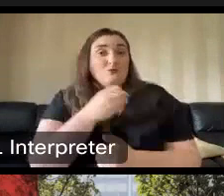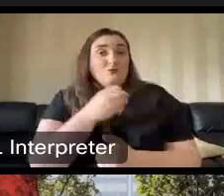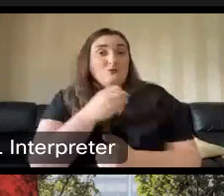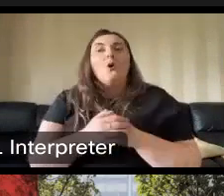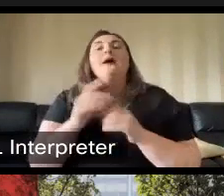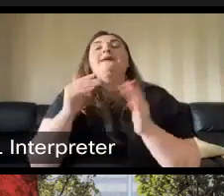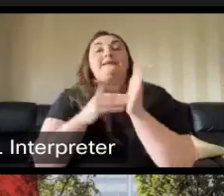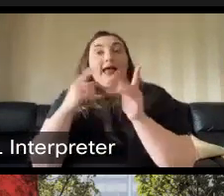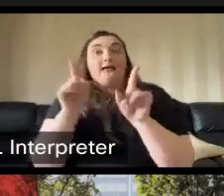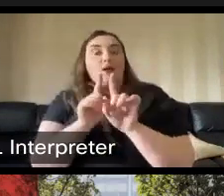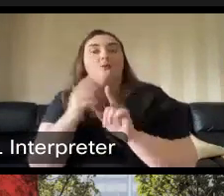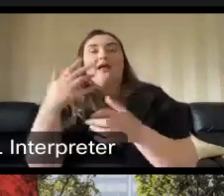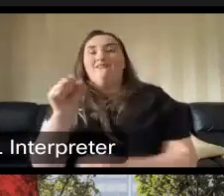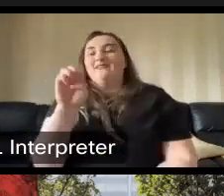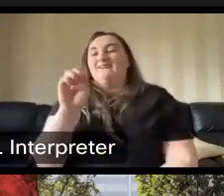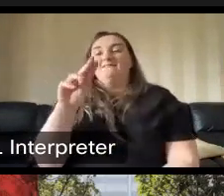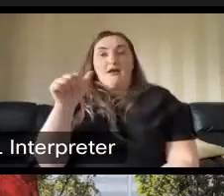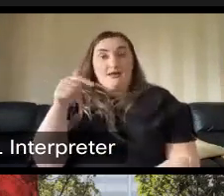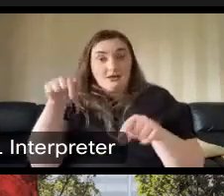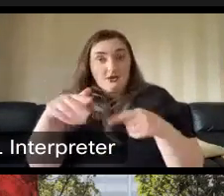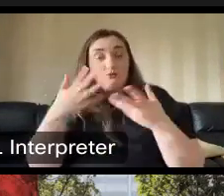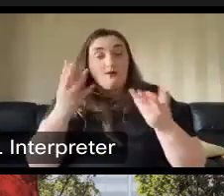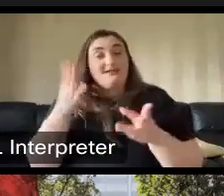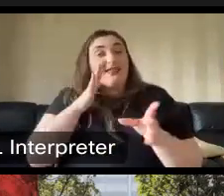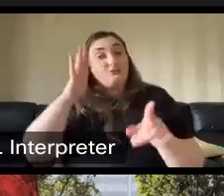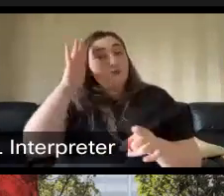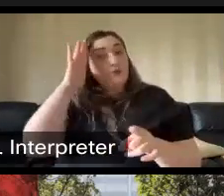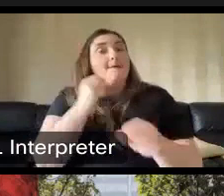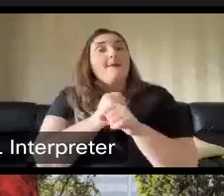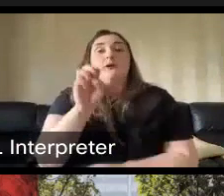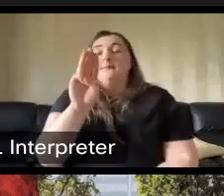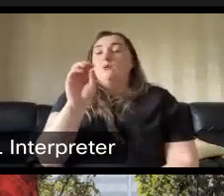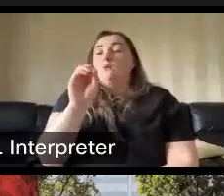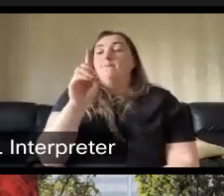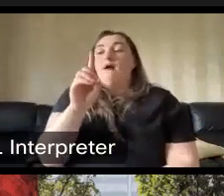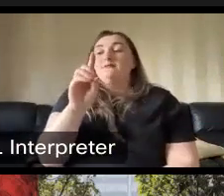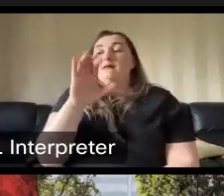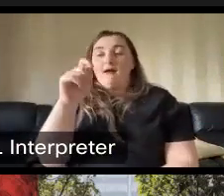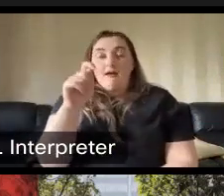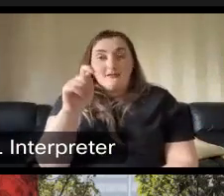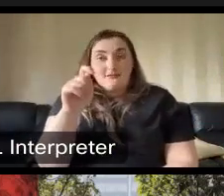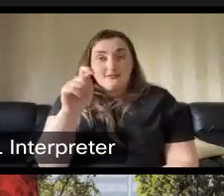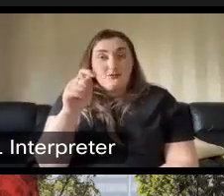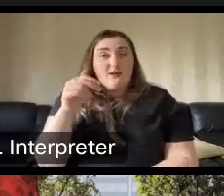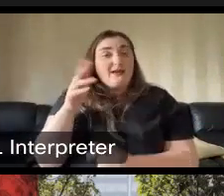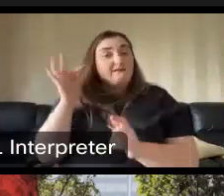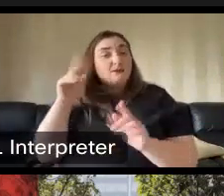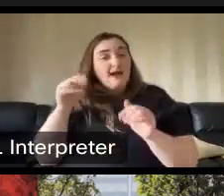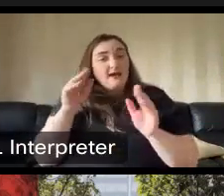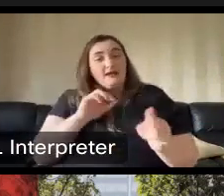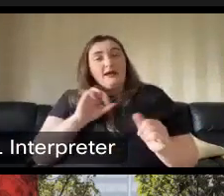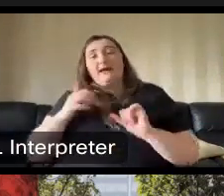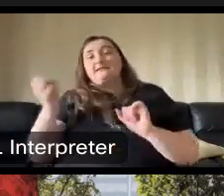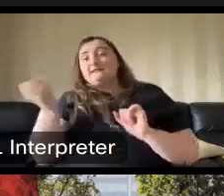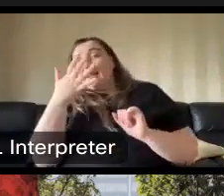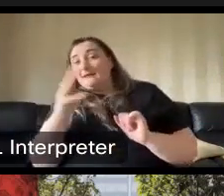well, I just wanted to let you all know about a podcast. So Mary, if you wouldn't mind moving to the next slide here. So